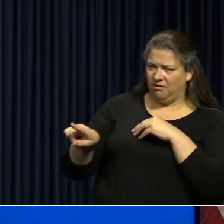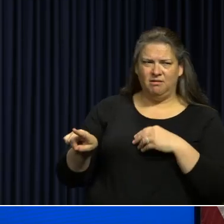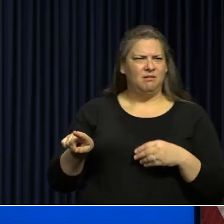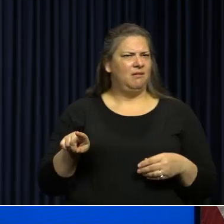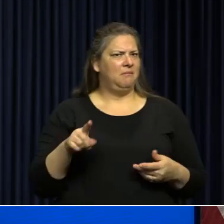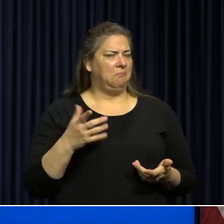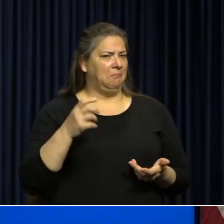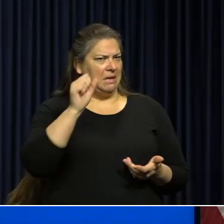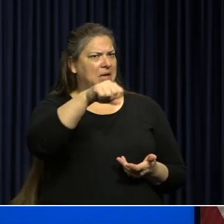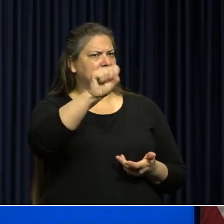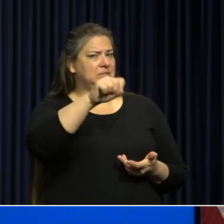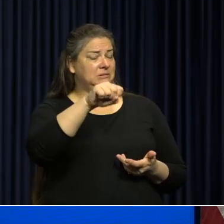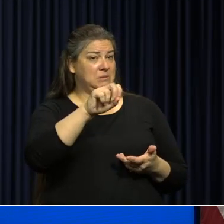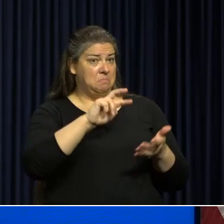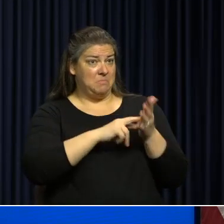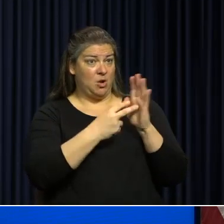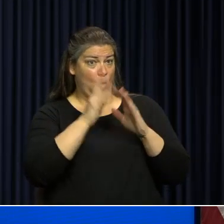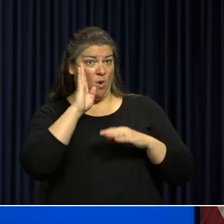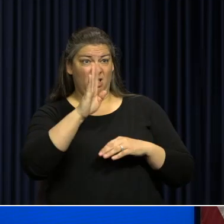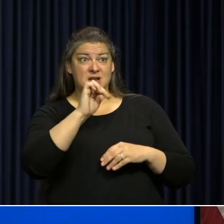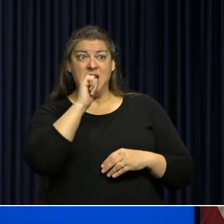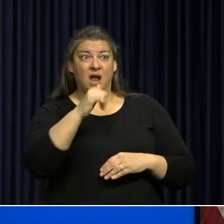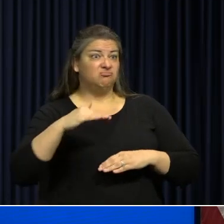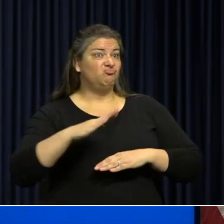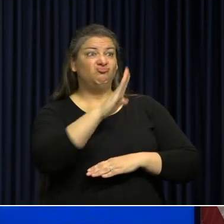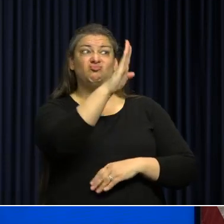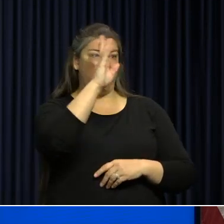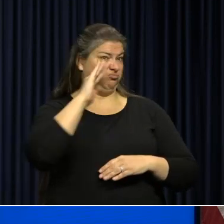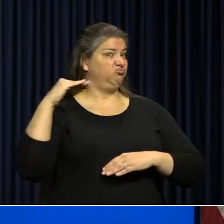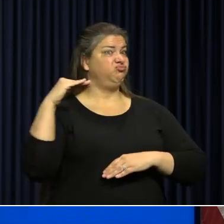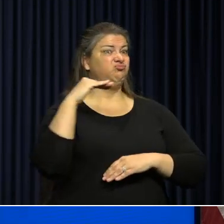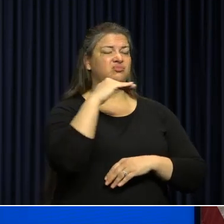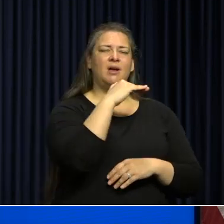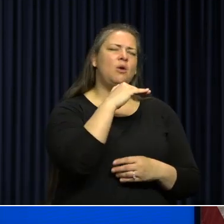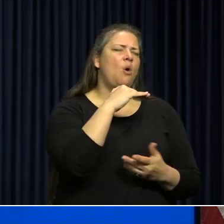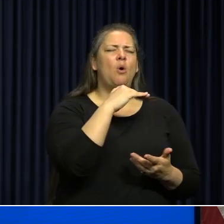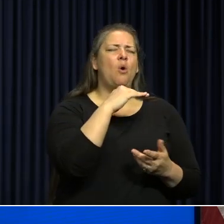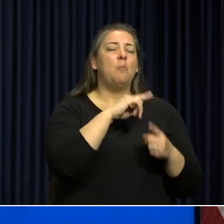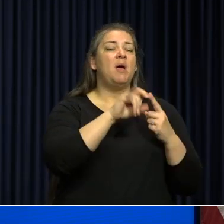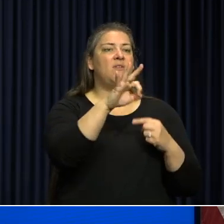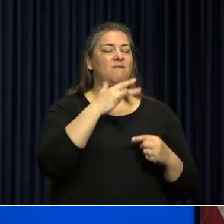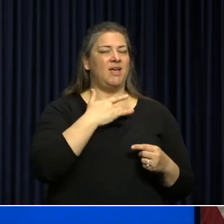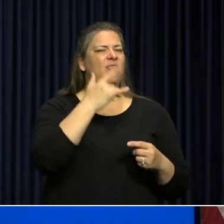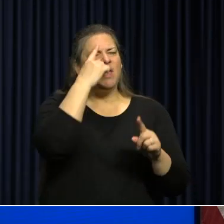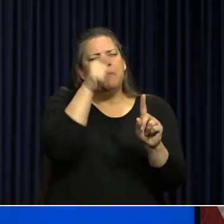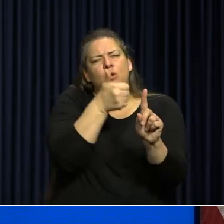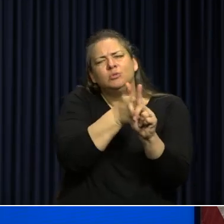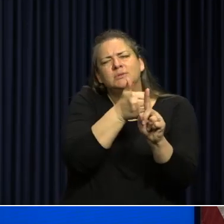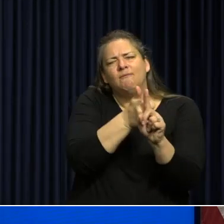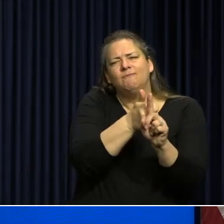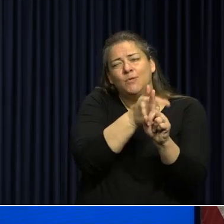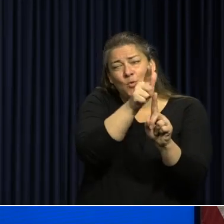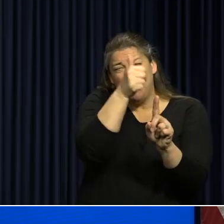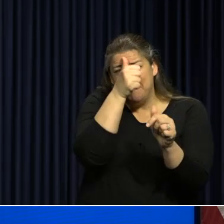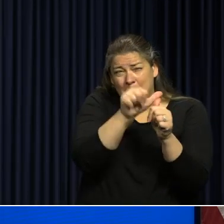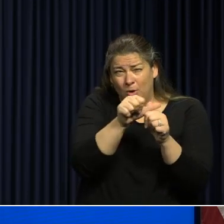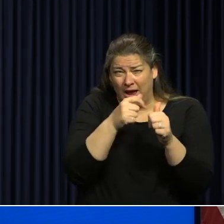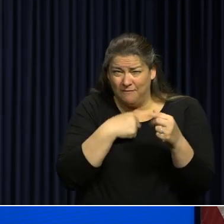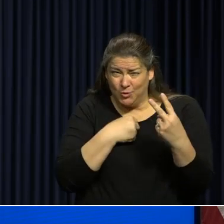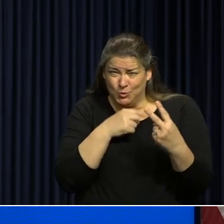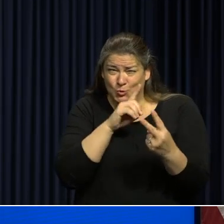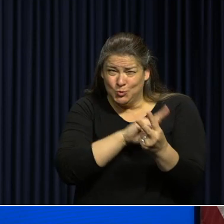mean that it won't happen, but anything that you're wearing, if you think about yourself being asymptomatic, I haven't talked about it in a while, but remember, we have two